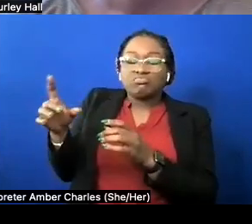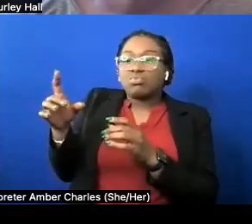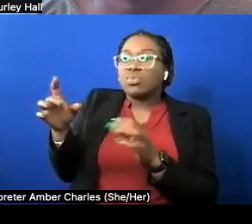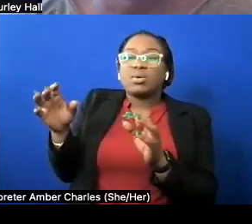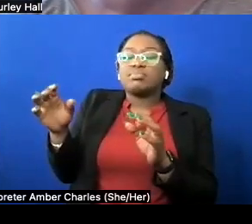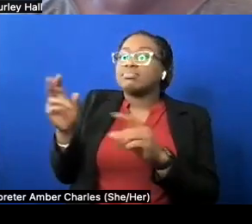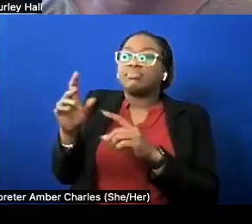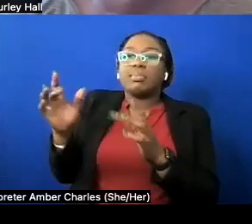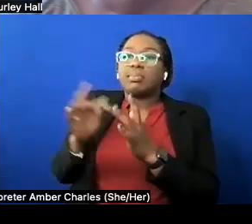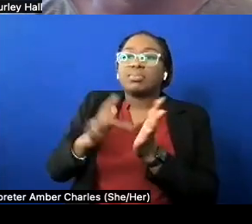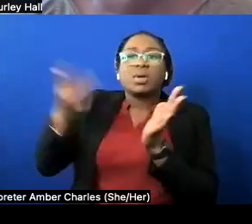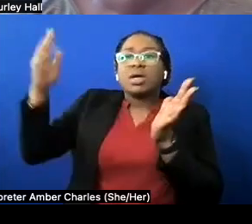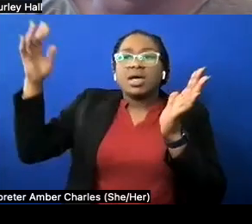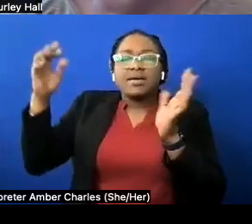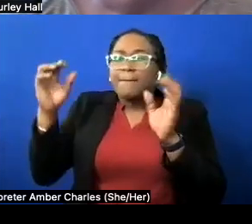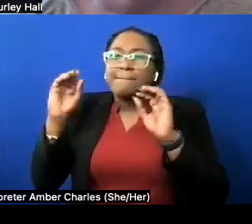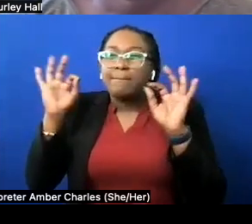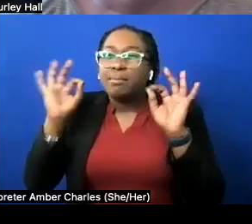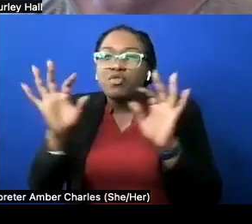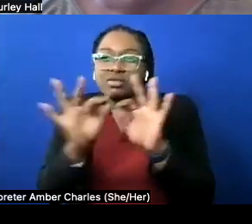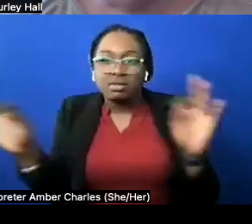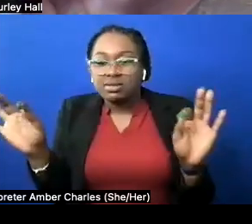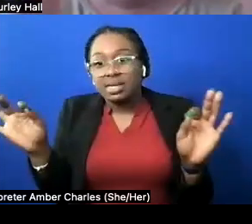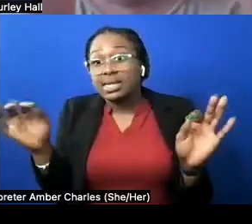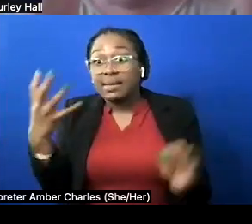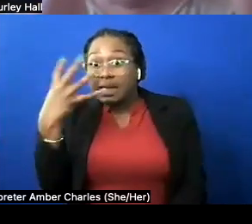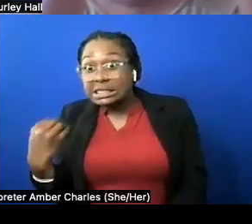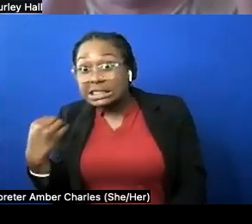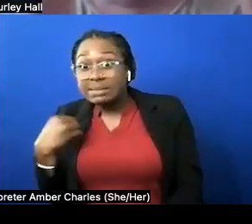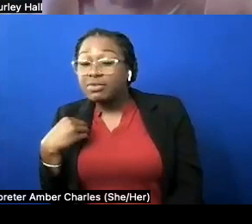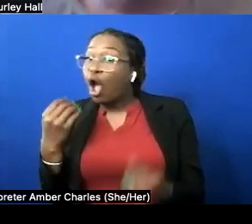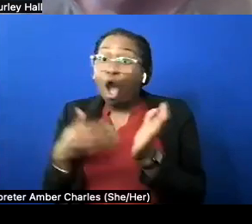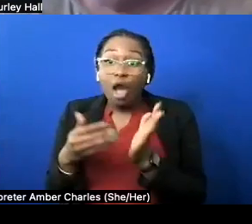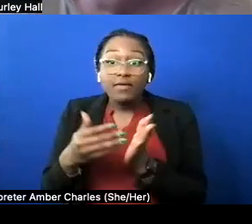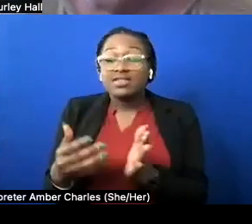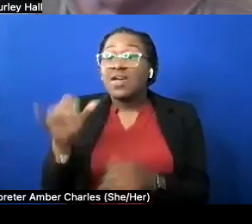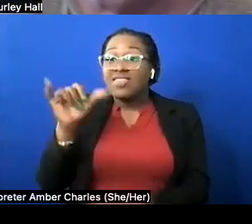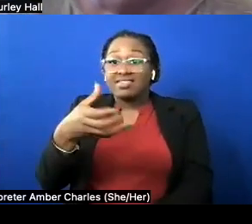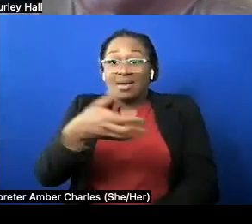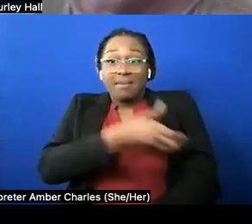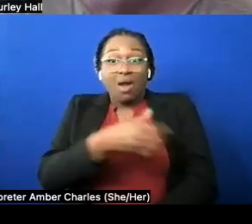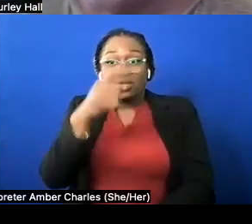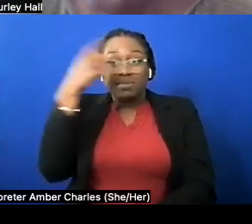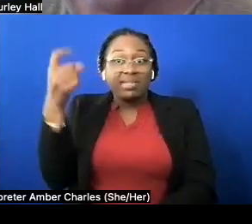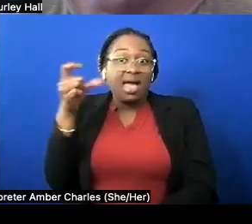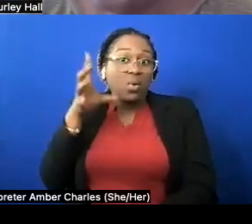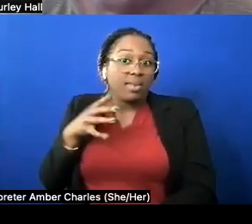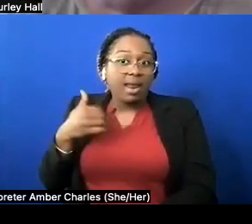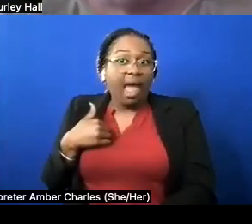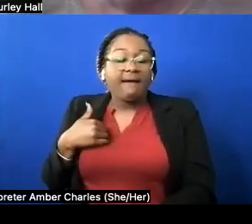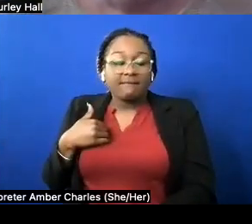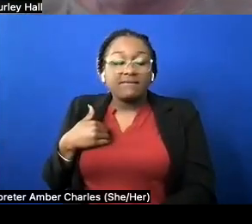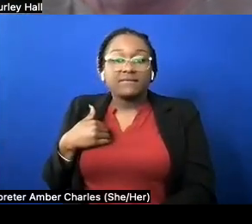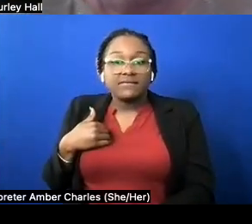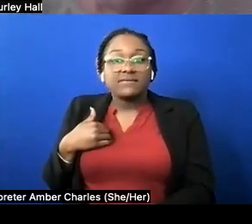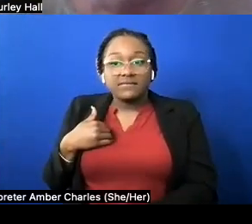regularly in my sleep, right? And so that is the power that Black women have, that Indigenous women have.